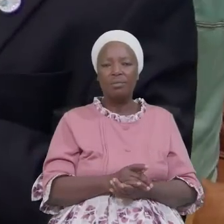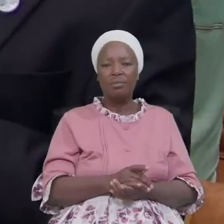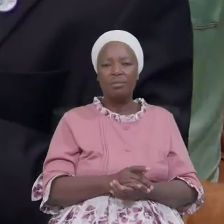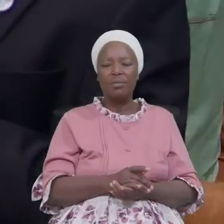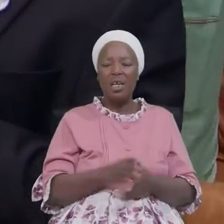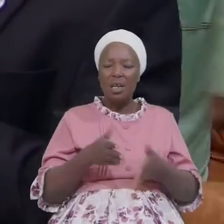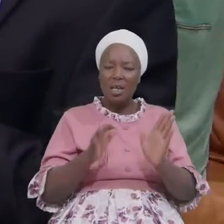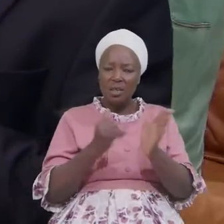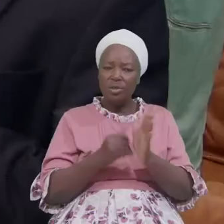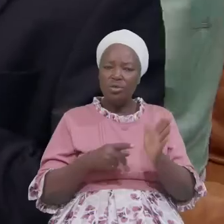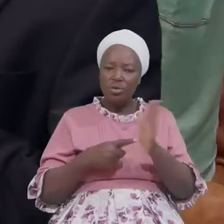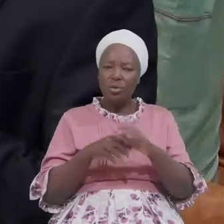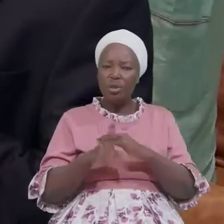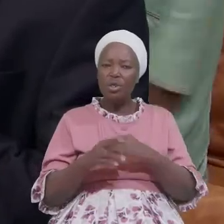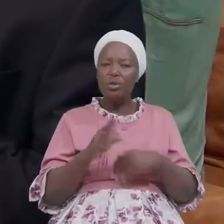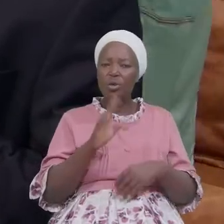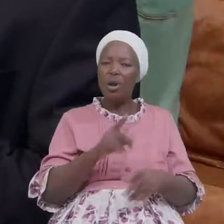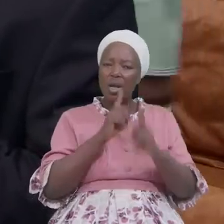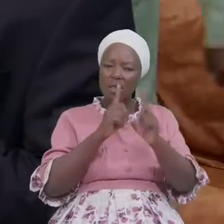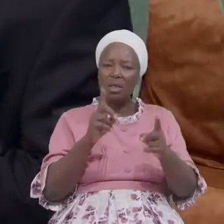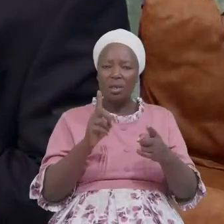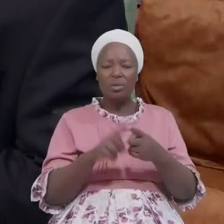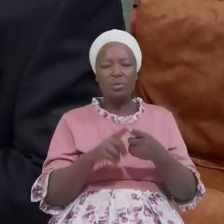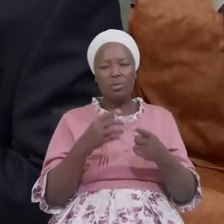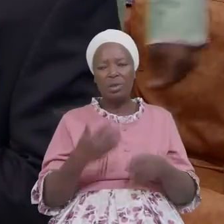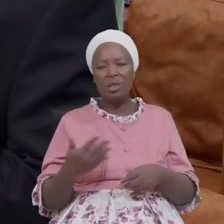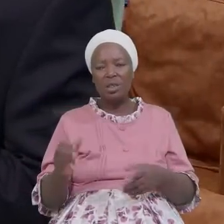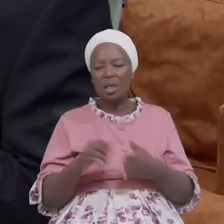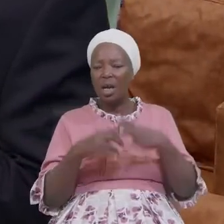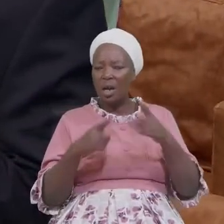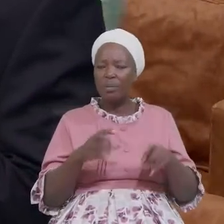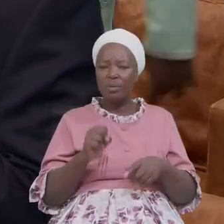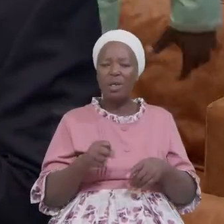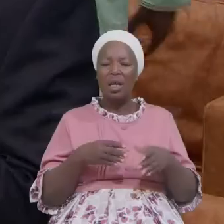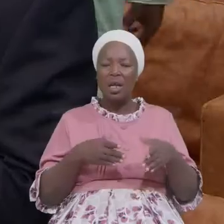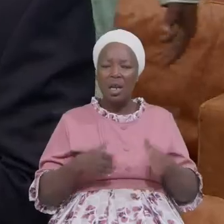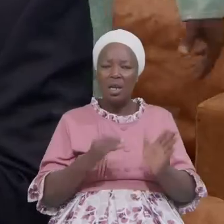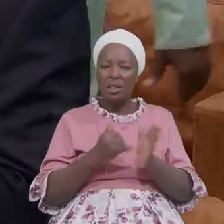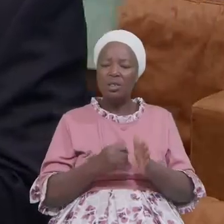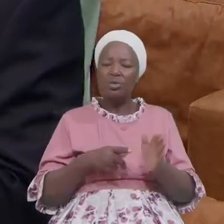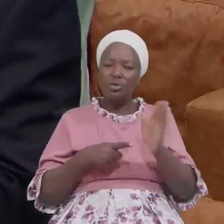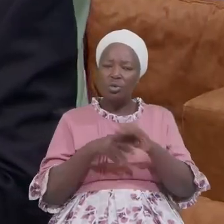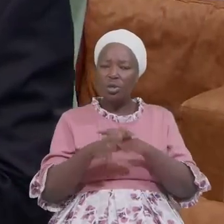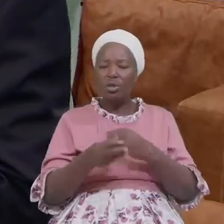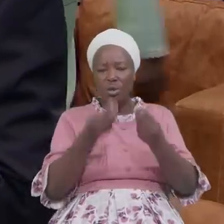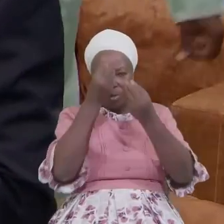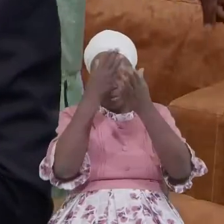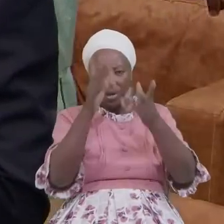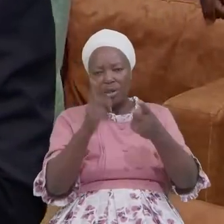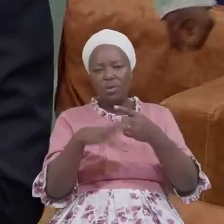Let it show in your response and reaction. Let it show in your obedience to the